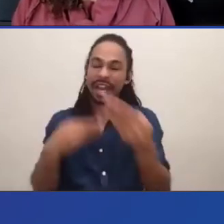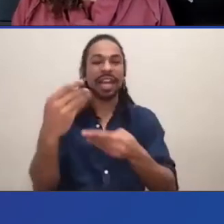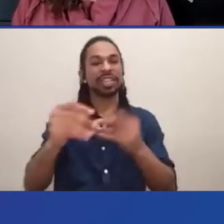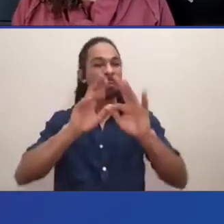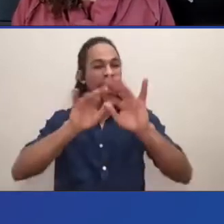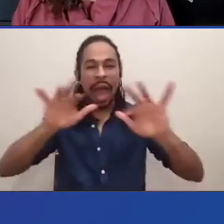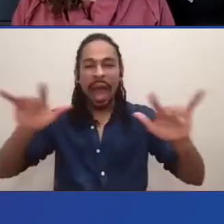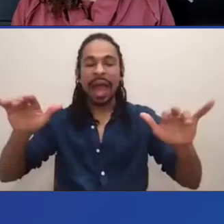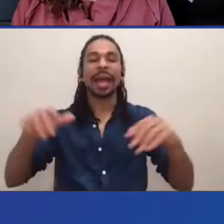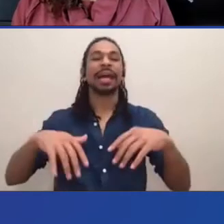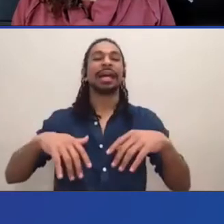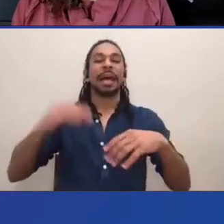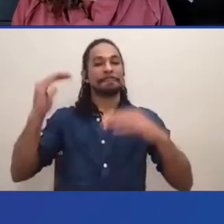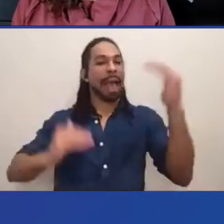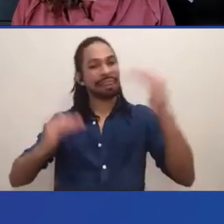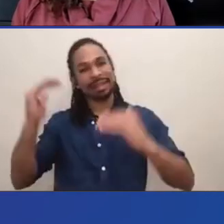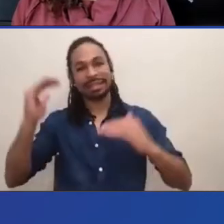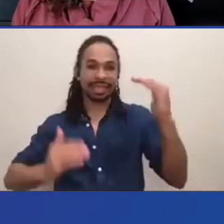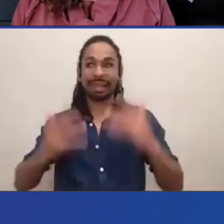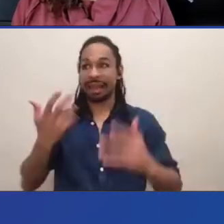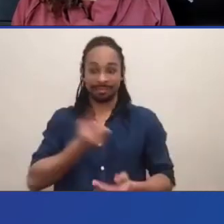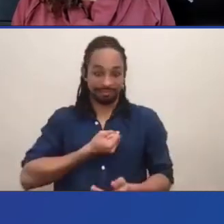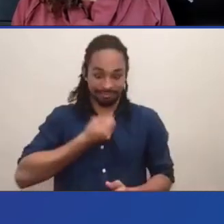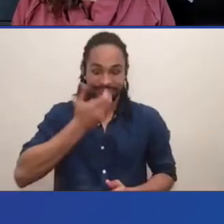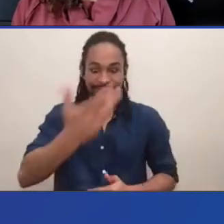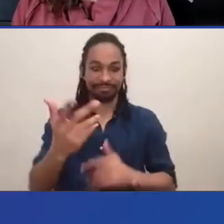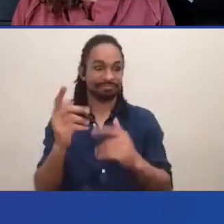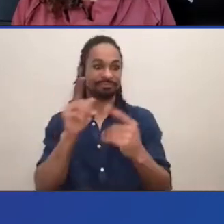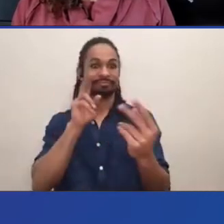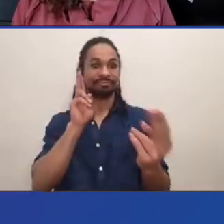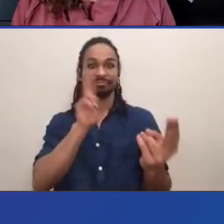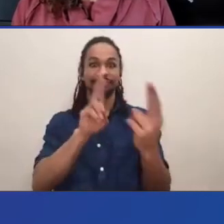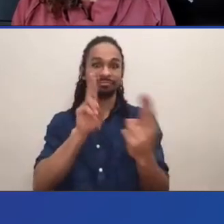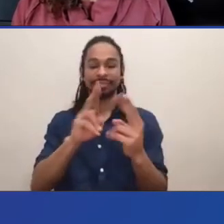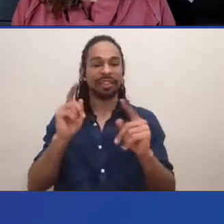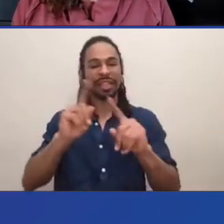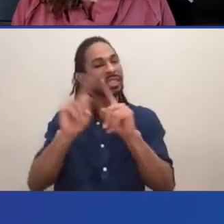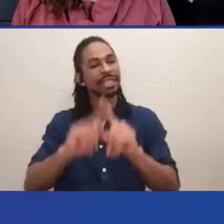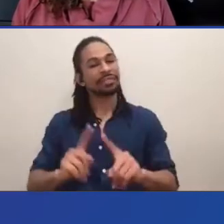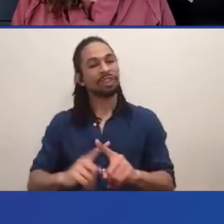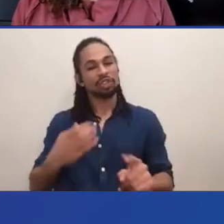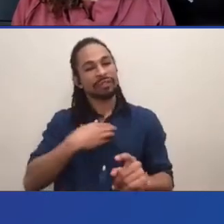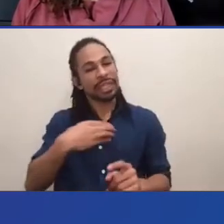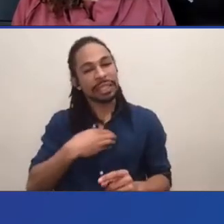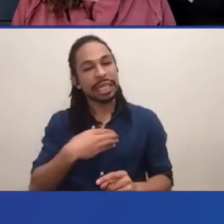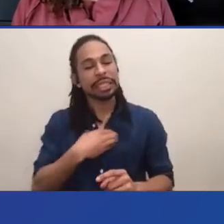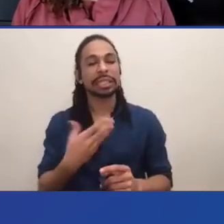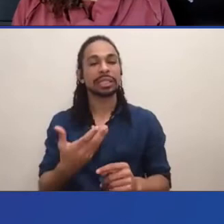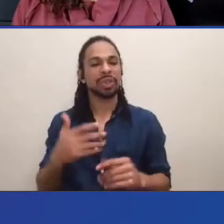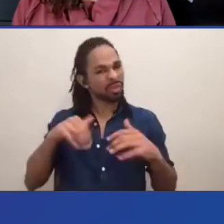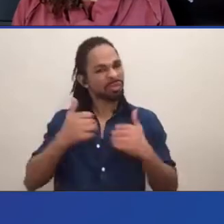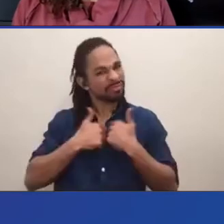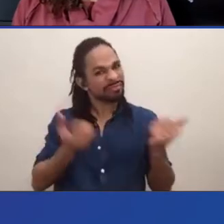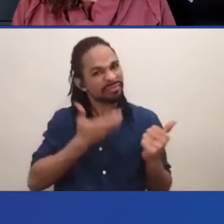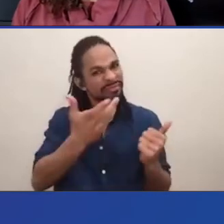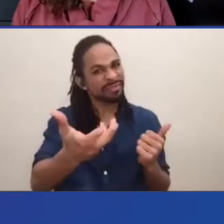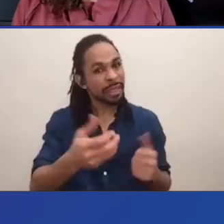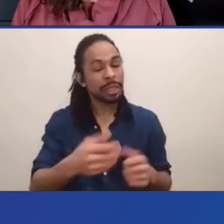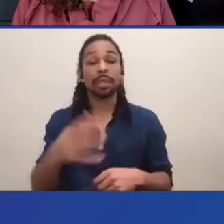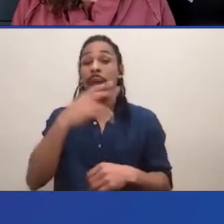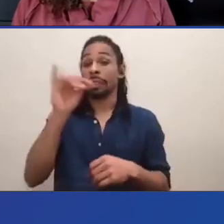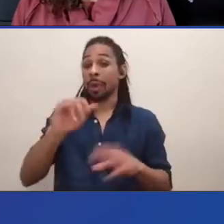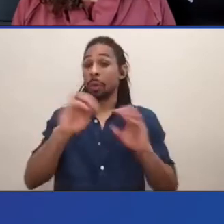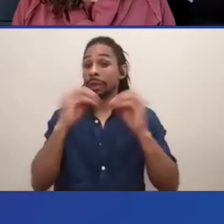these grievances about music, but that are deeper than just, you know, it's obviously like I'm saying the organization is